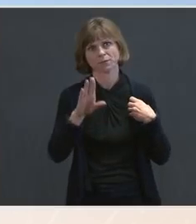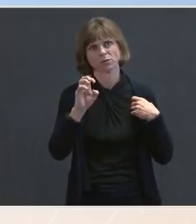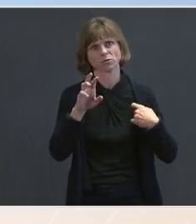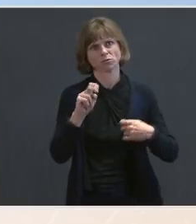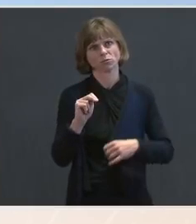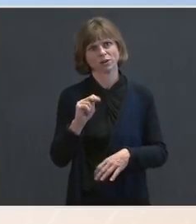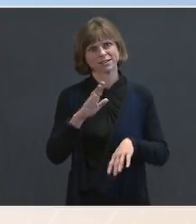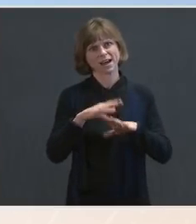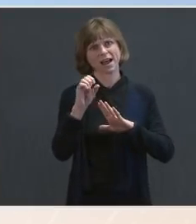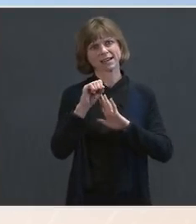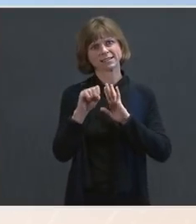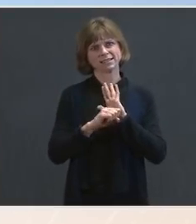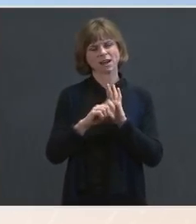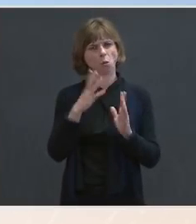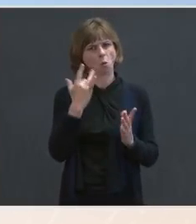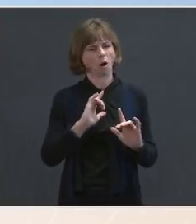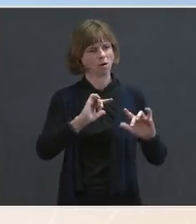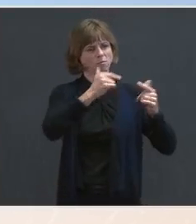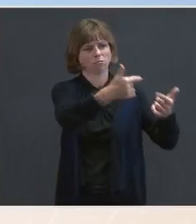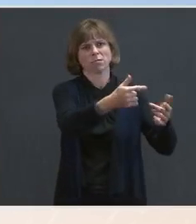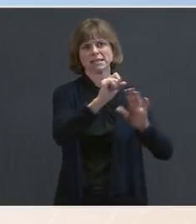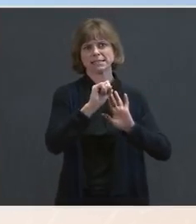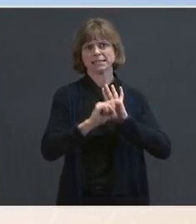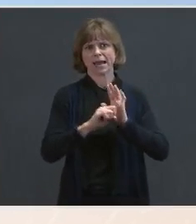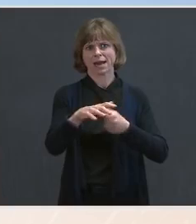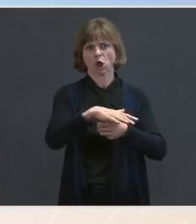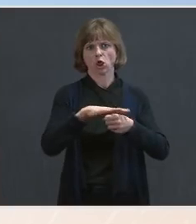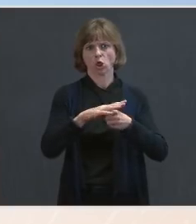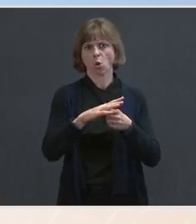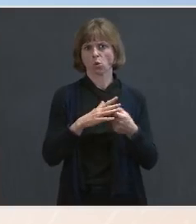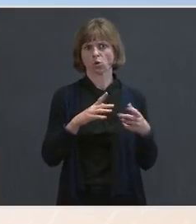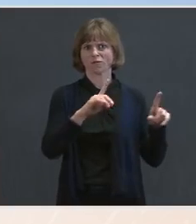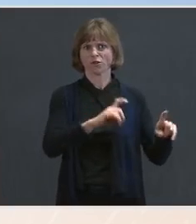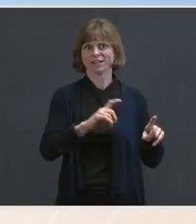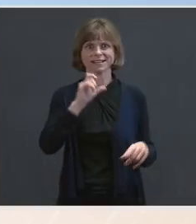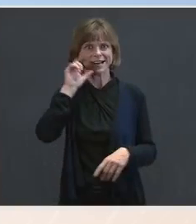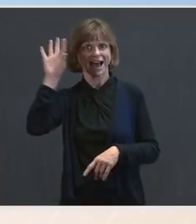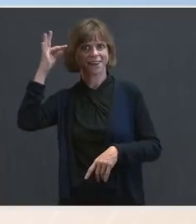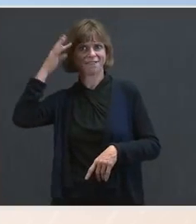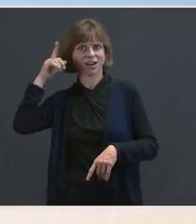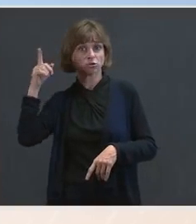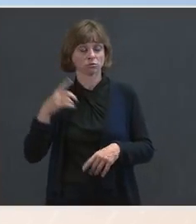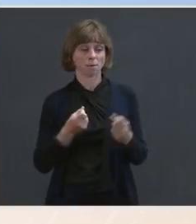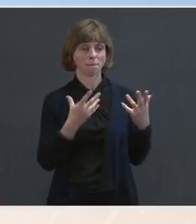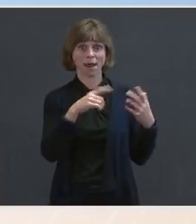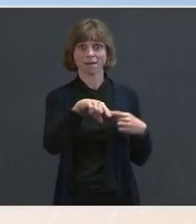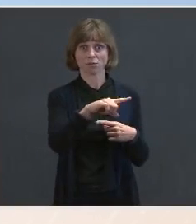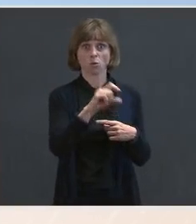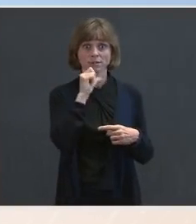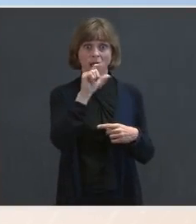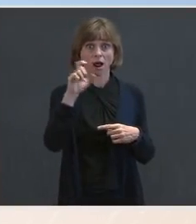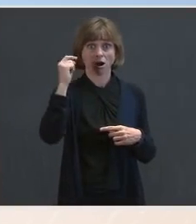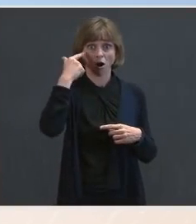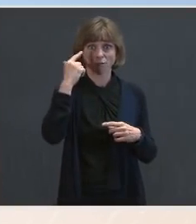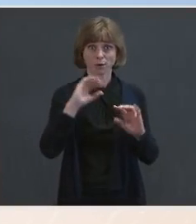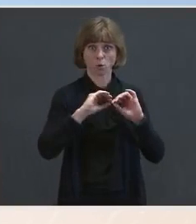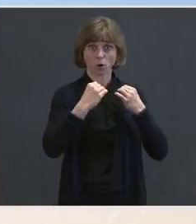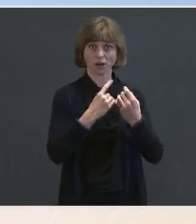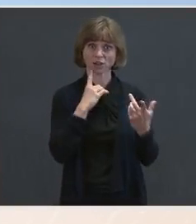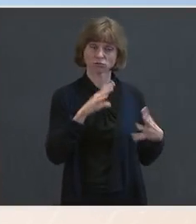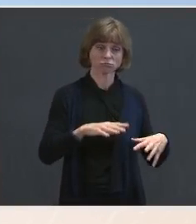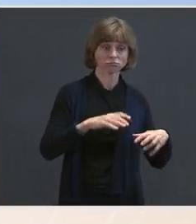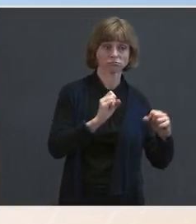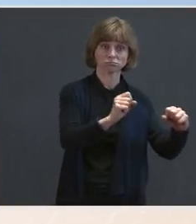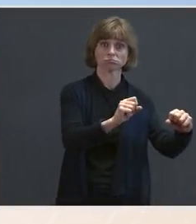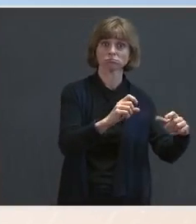local jurisdictions to do the testing and not the federal government? Well, many of these NGOs have stepped in to help ensure that these